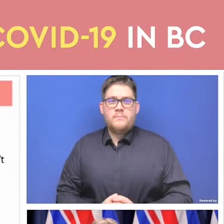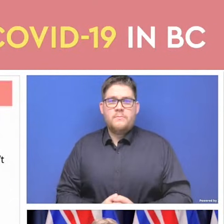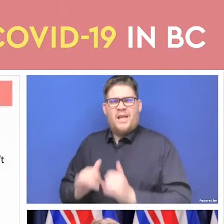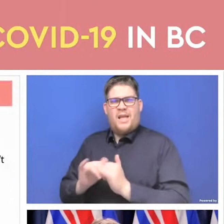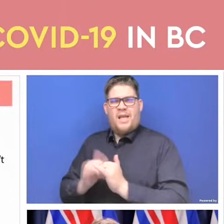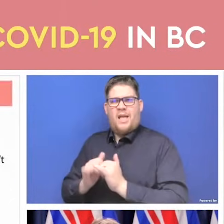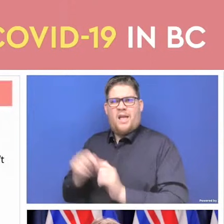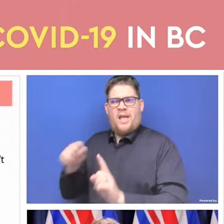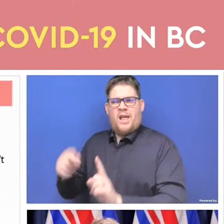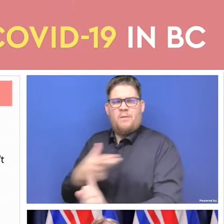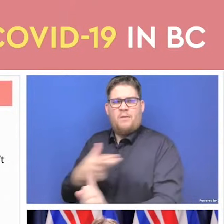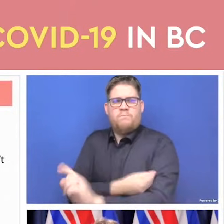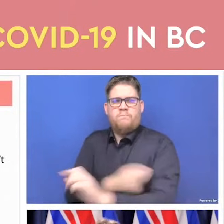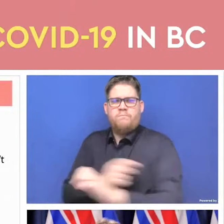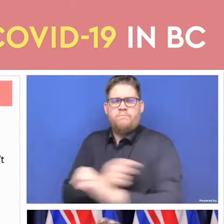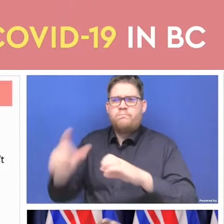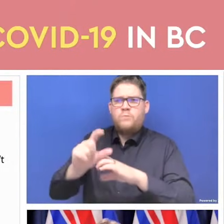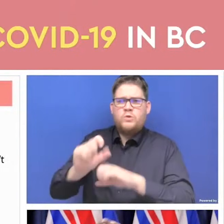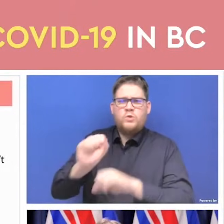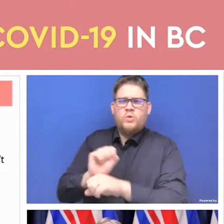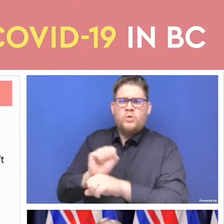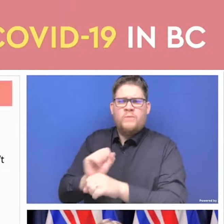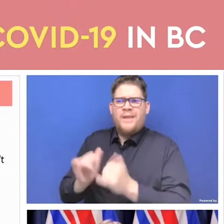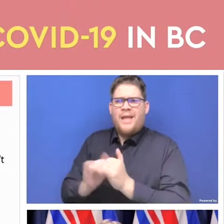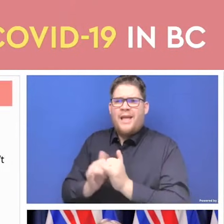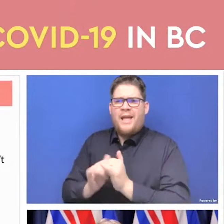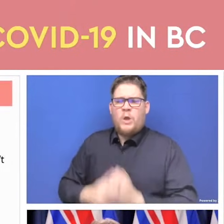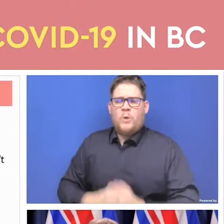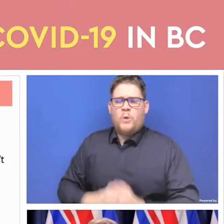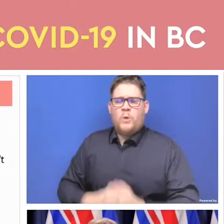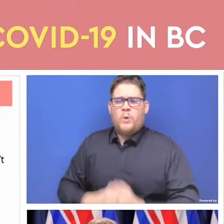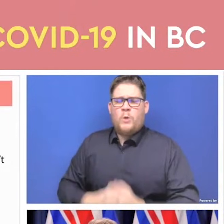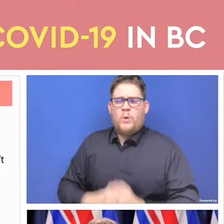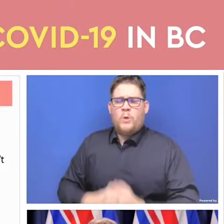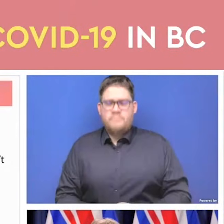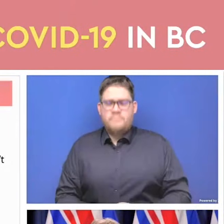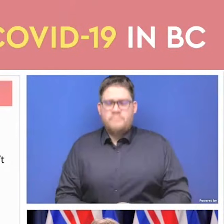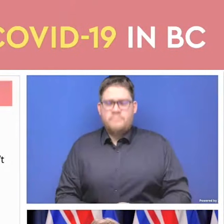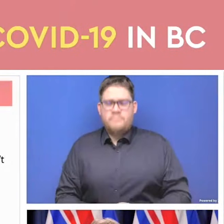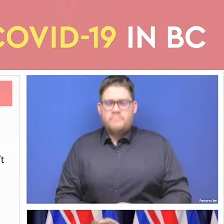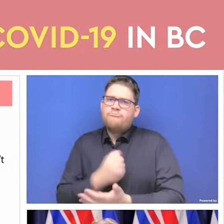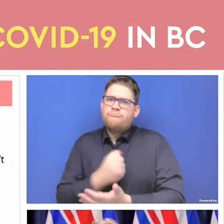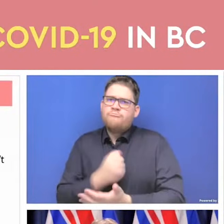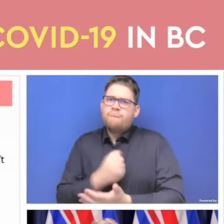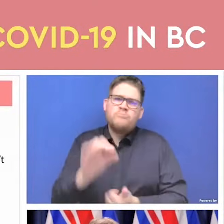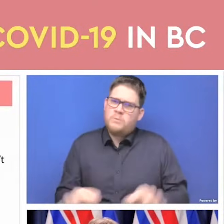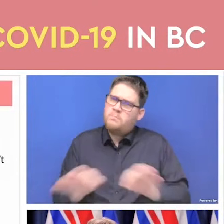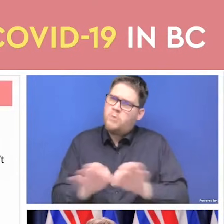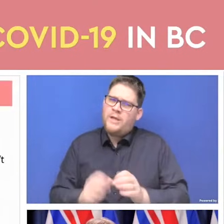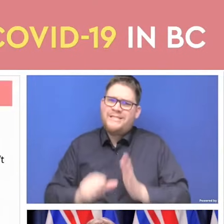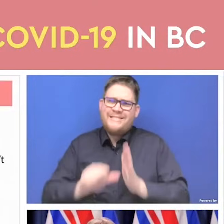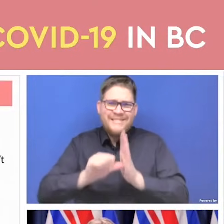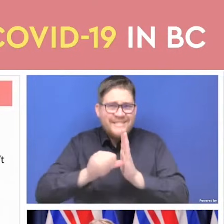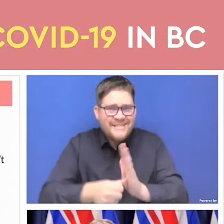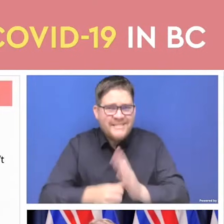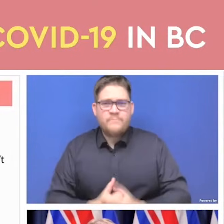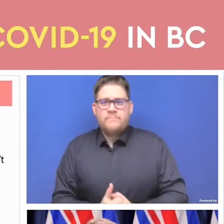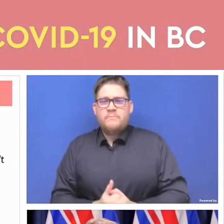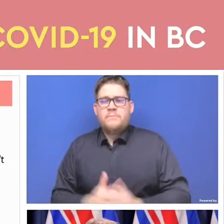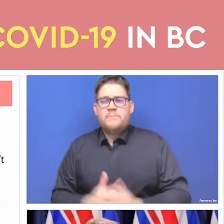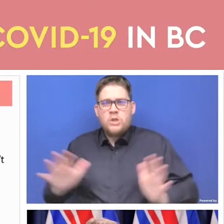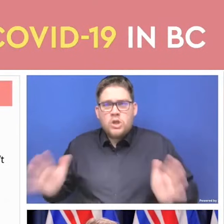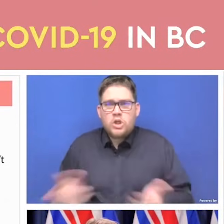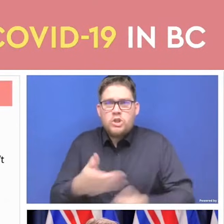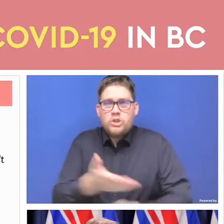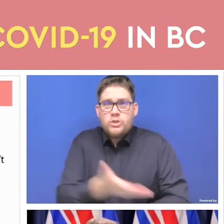is very familiar territory for our public. I want to really emphasize, and I encourage, you know, all of you to emphasize this